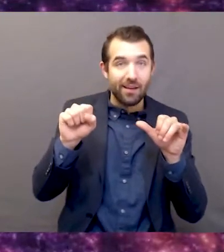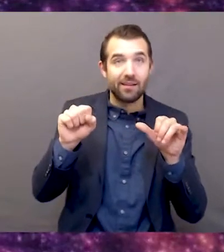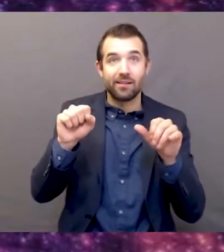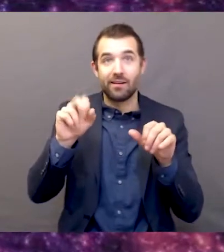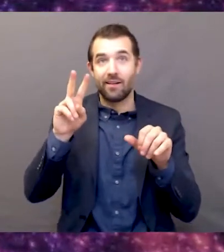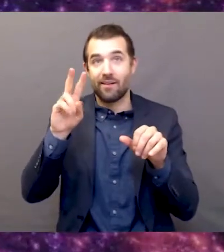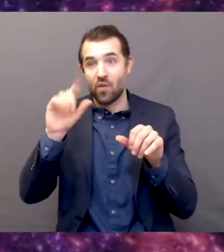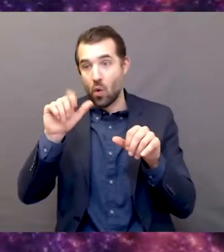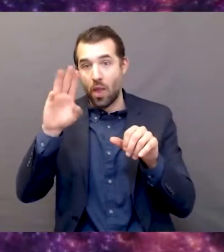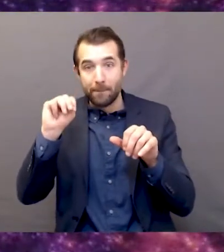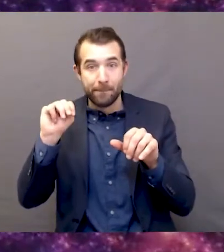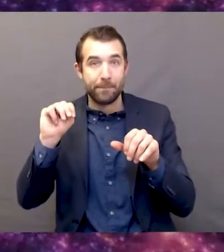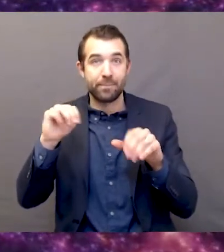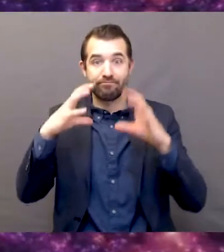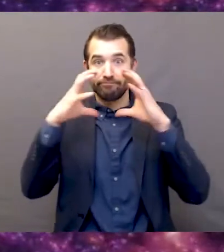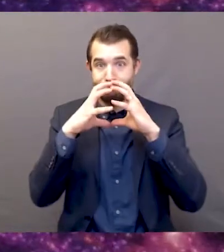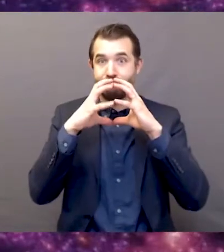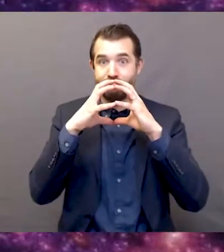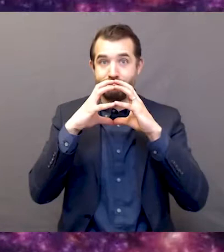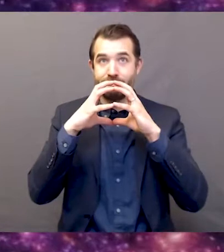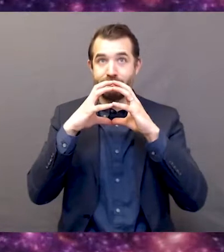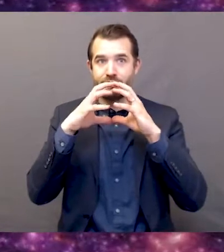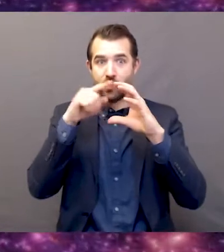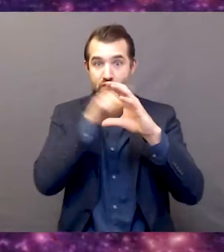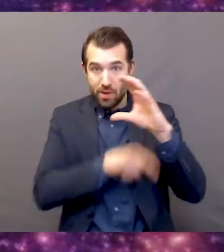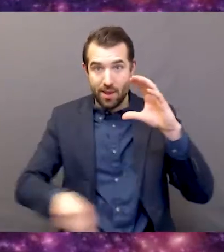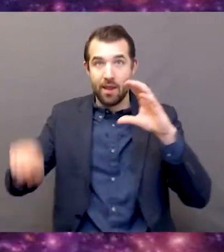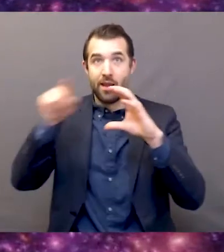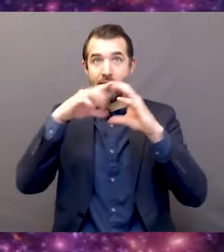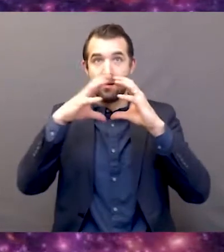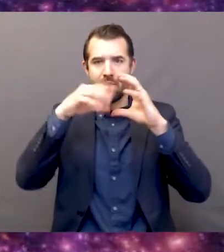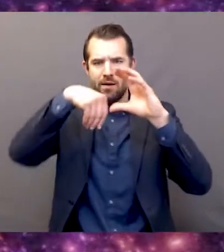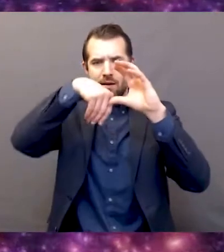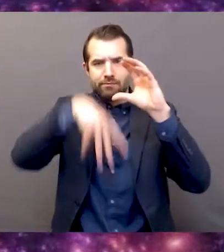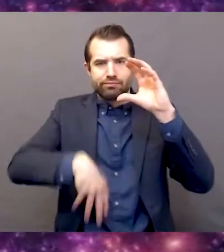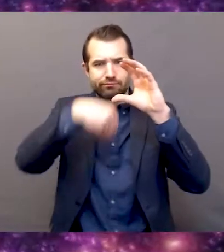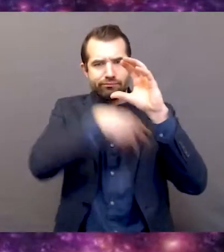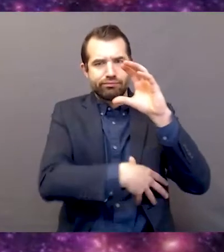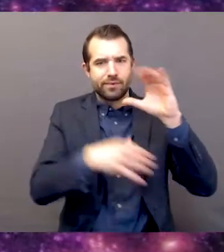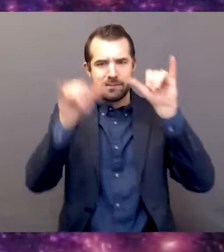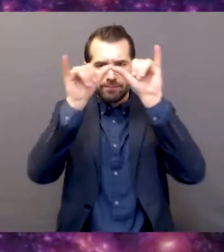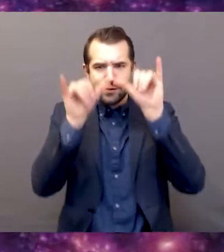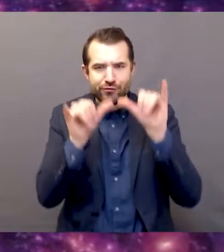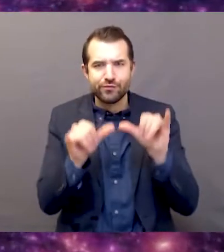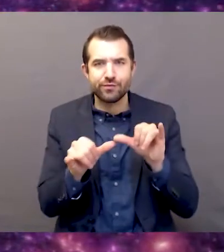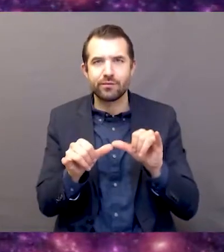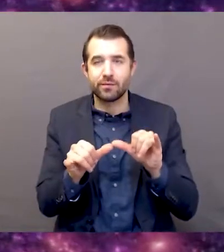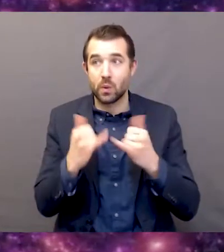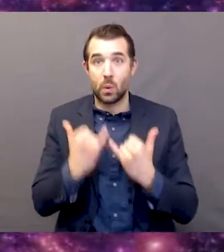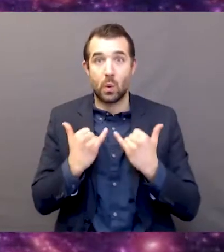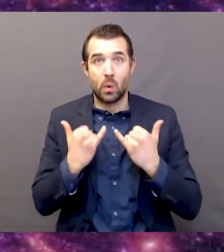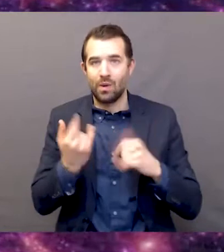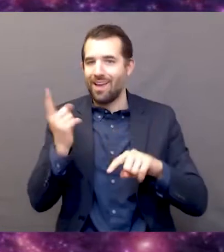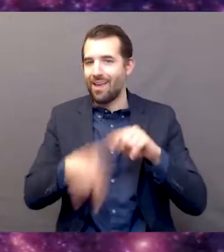the bubble, to understand how the energy is being transformed. And presently, it's not possible to directly measure